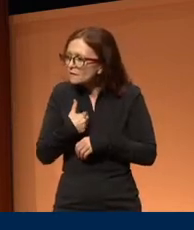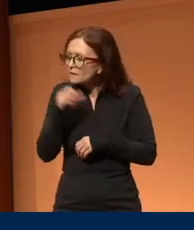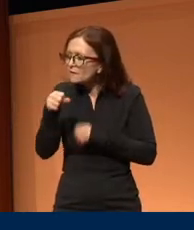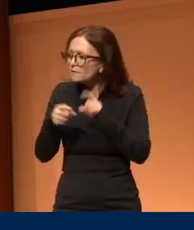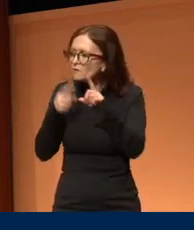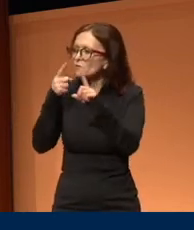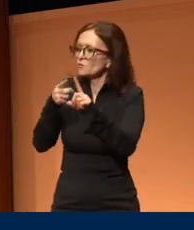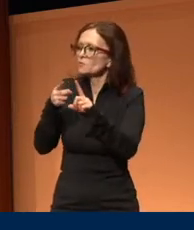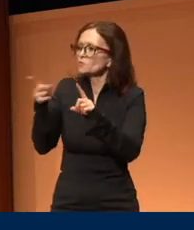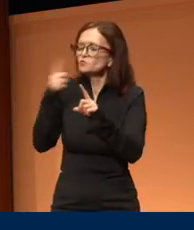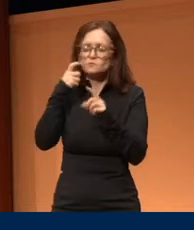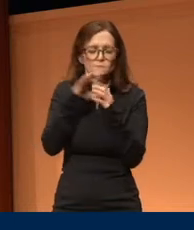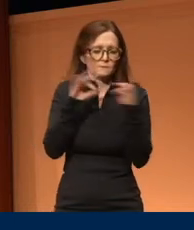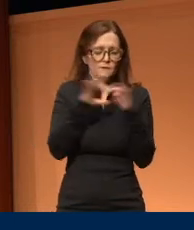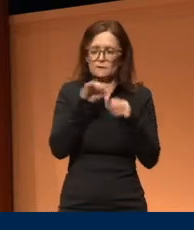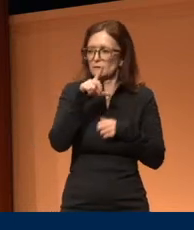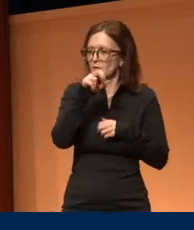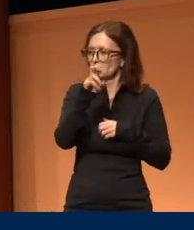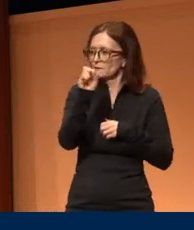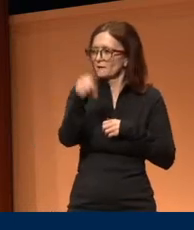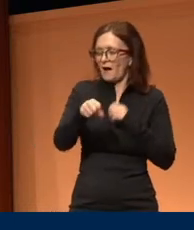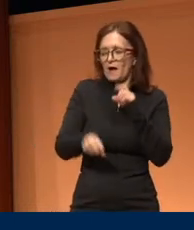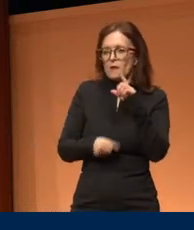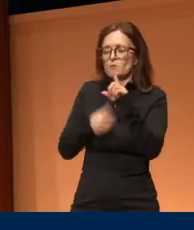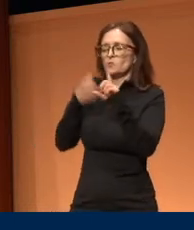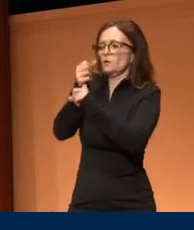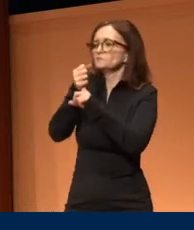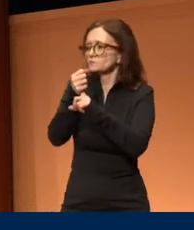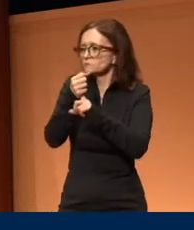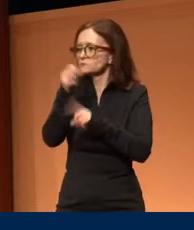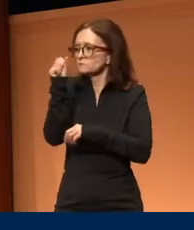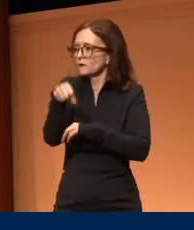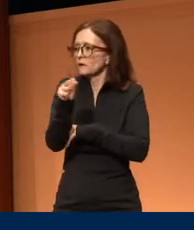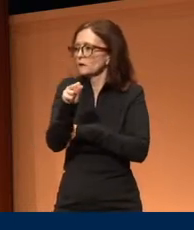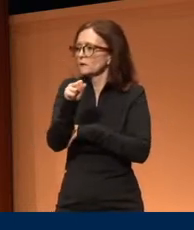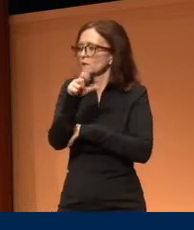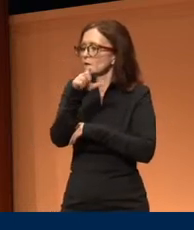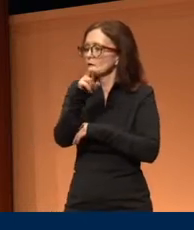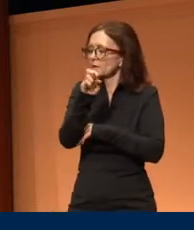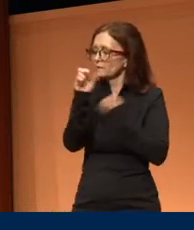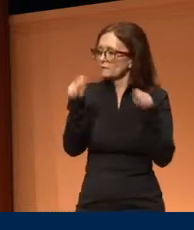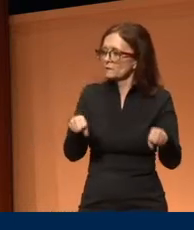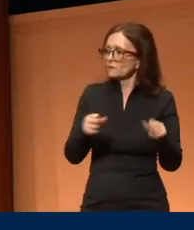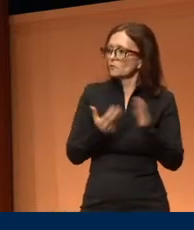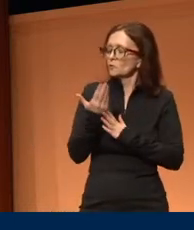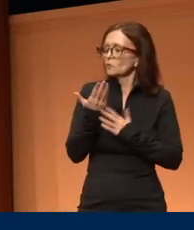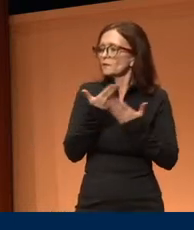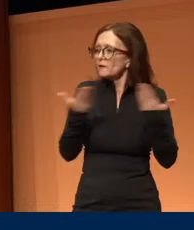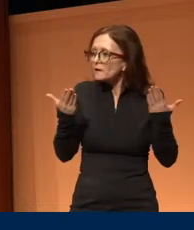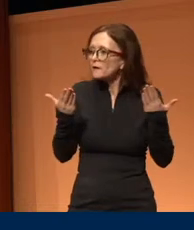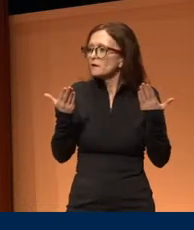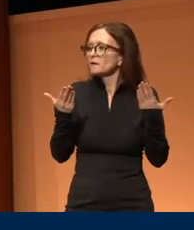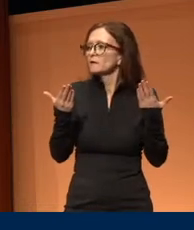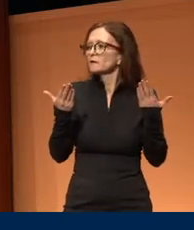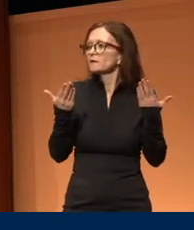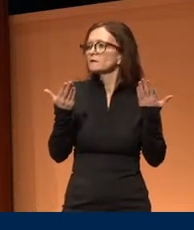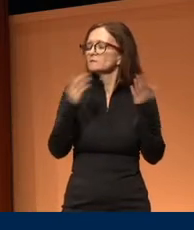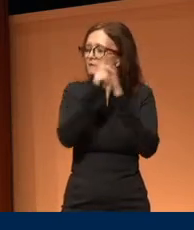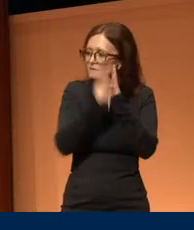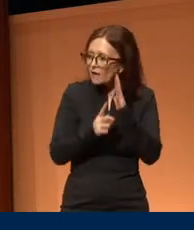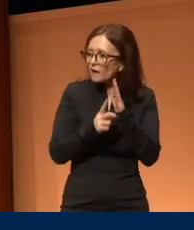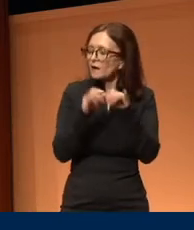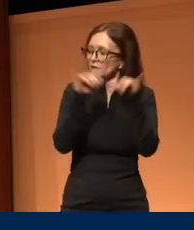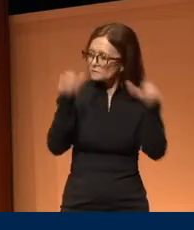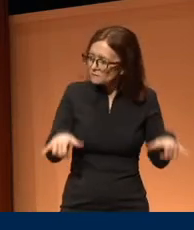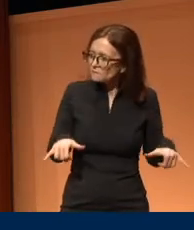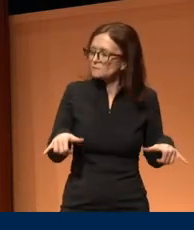you mentioned that love can be reached. Love in politics can be reached through institutional design, which